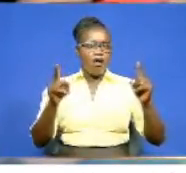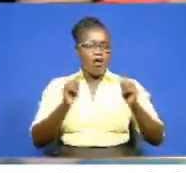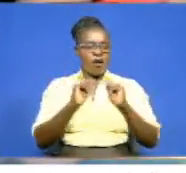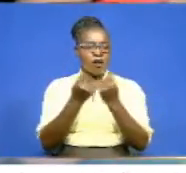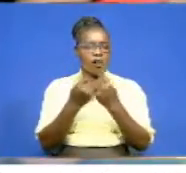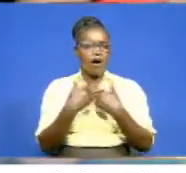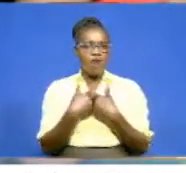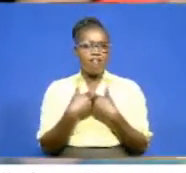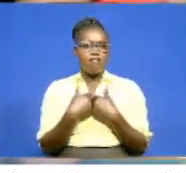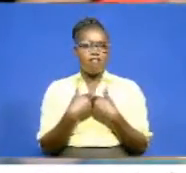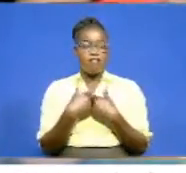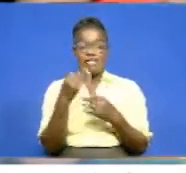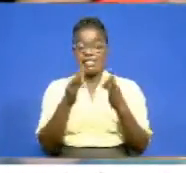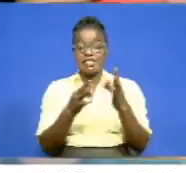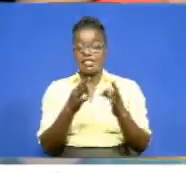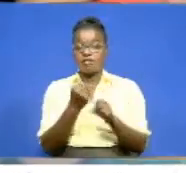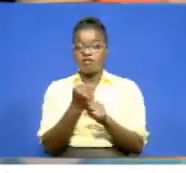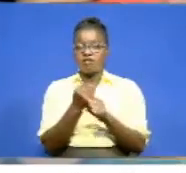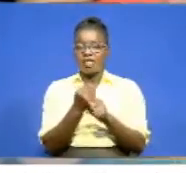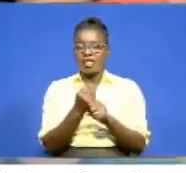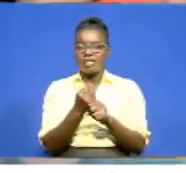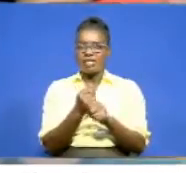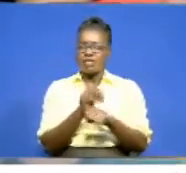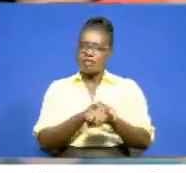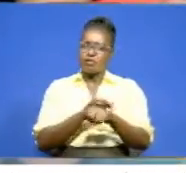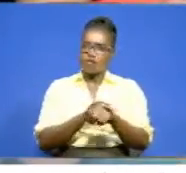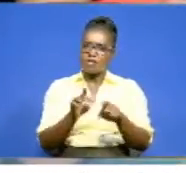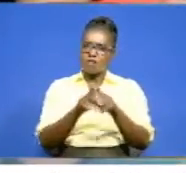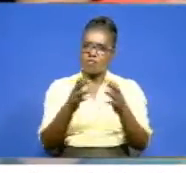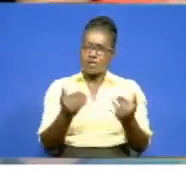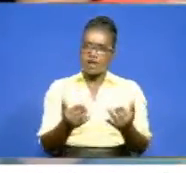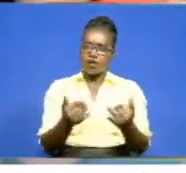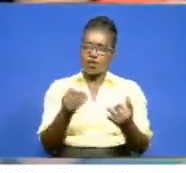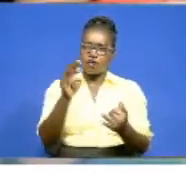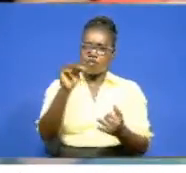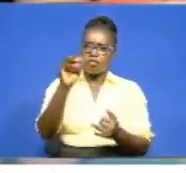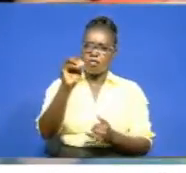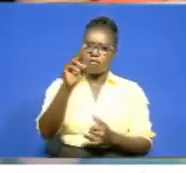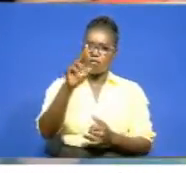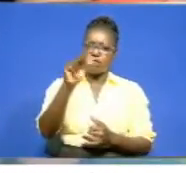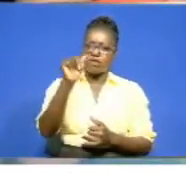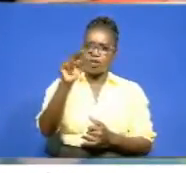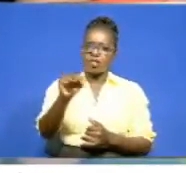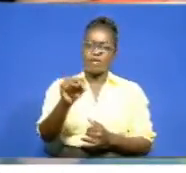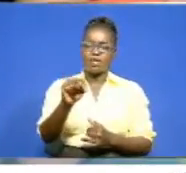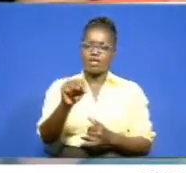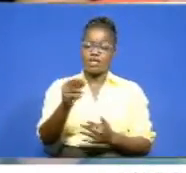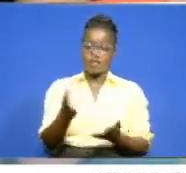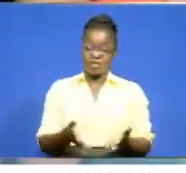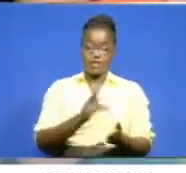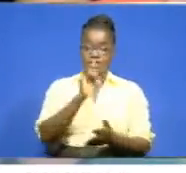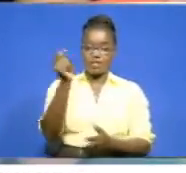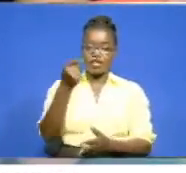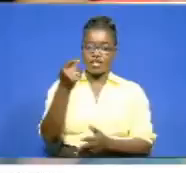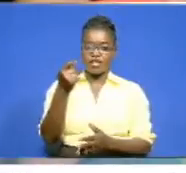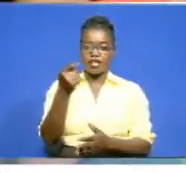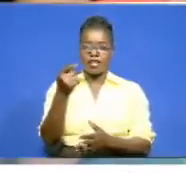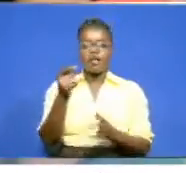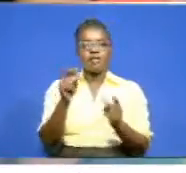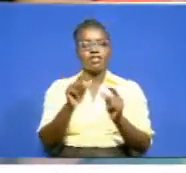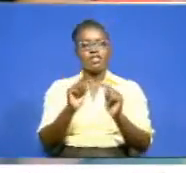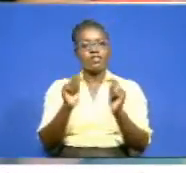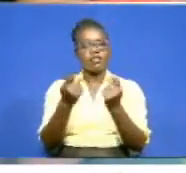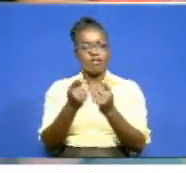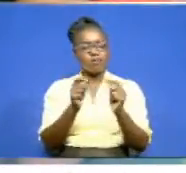that, even if they won't perform as good as the current Moran setup is set up, here in Kenya, the local leagues,